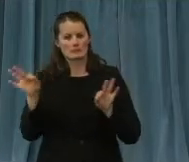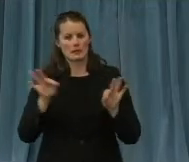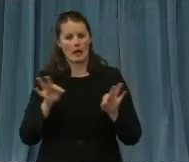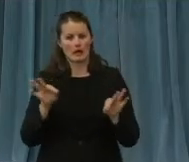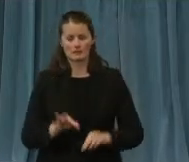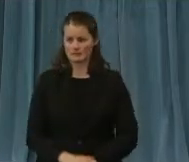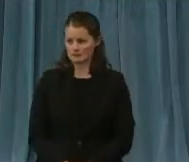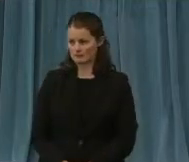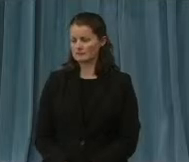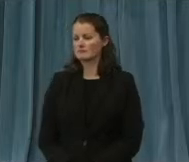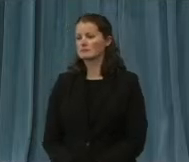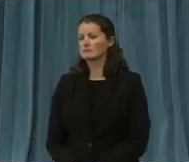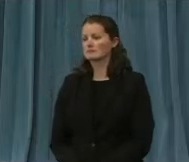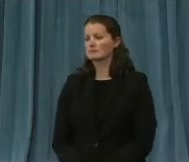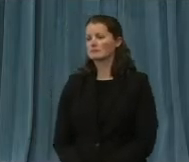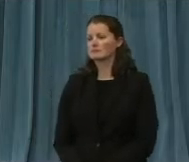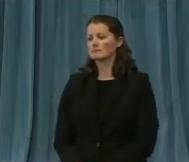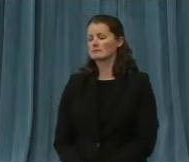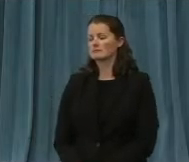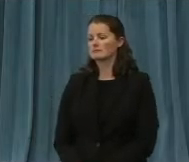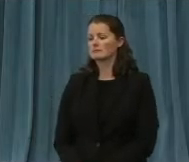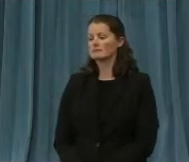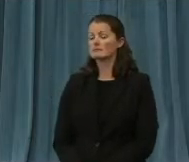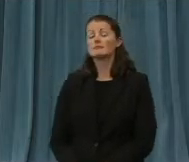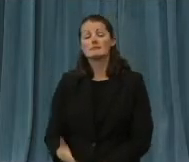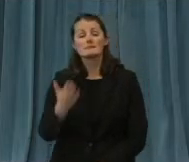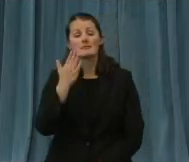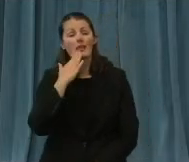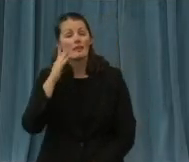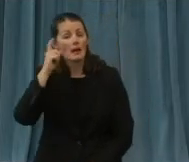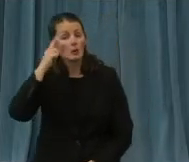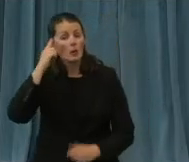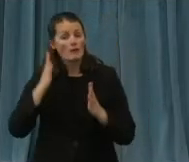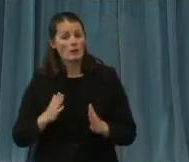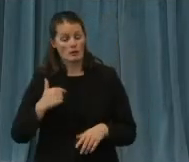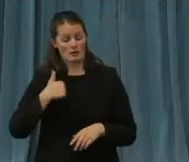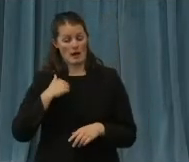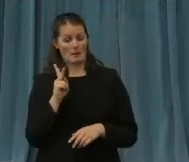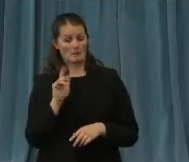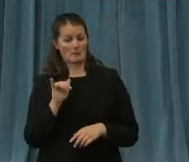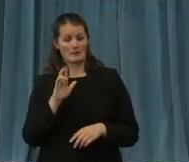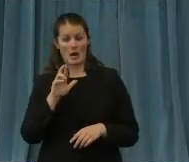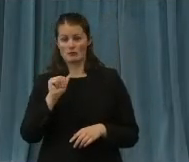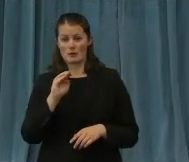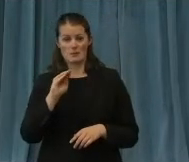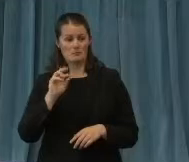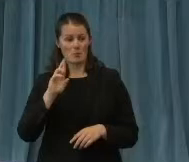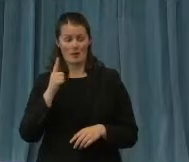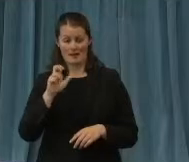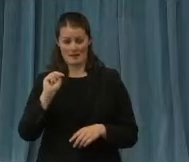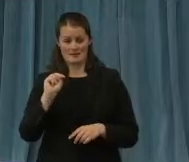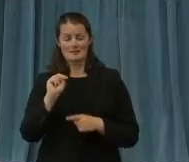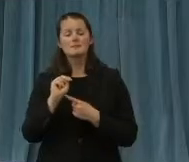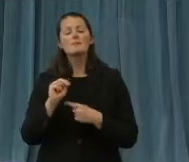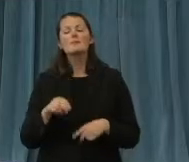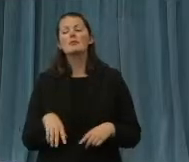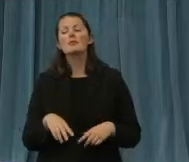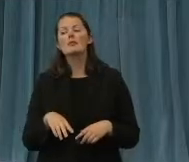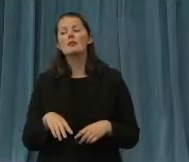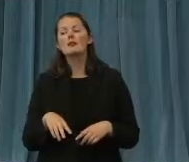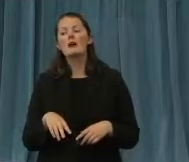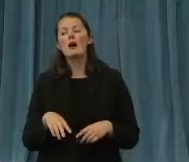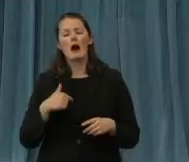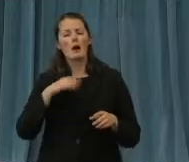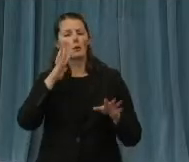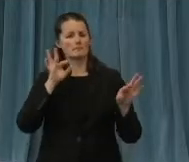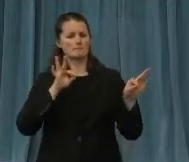Thank you, Governor. I'm Kyra Morgan. As he stated, I'm the Chief Biostatistician for the Department of Health and Human Services, and I'm just going to talk pretty